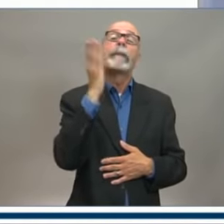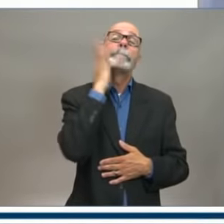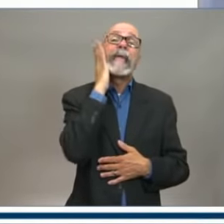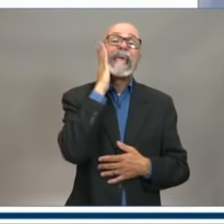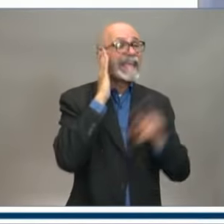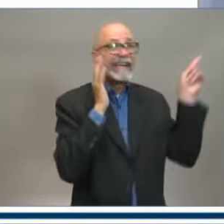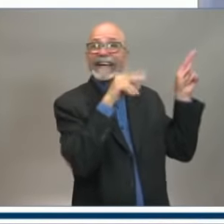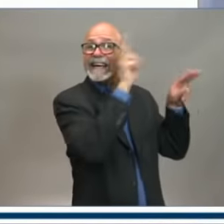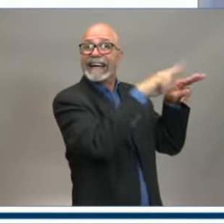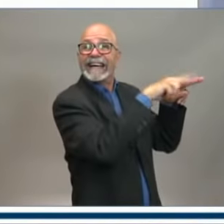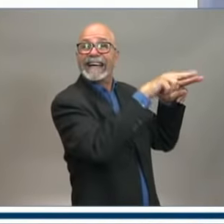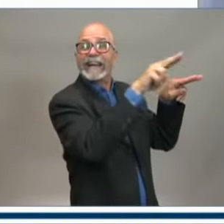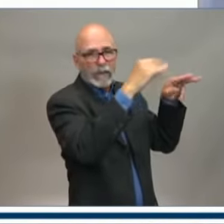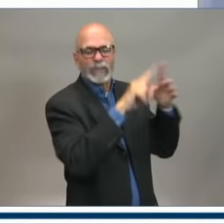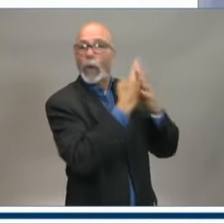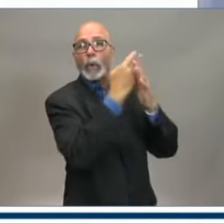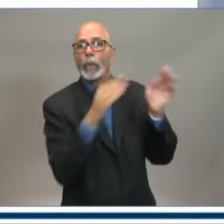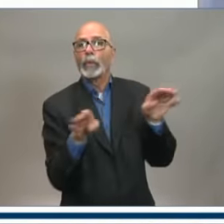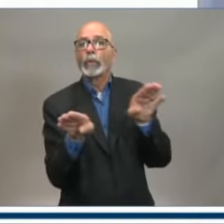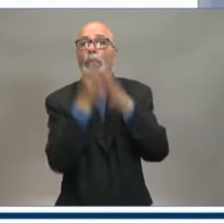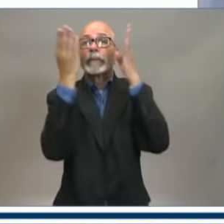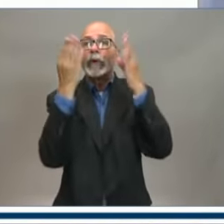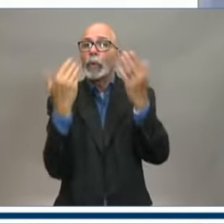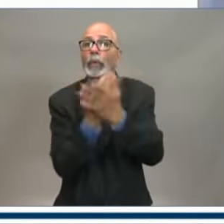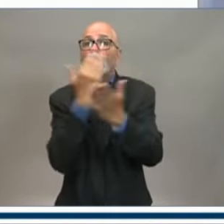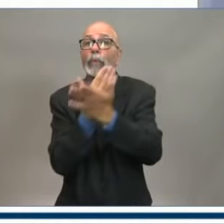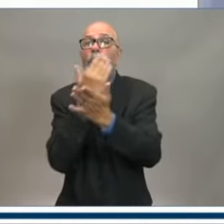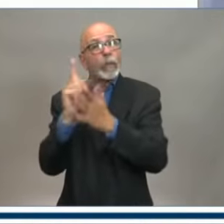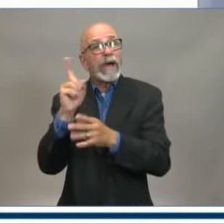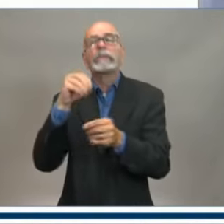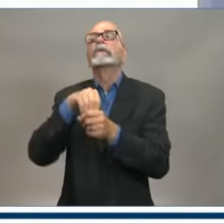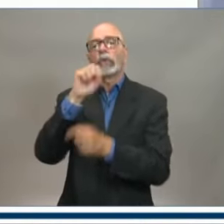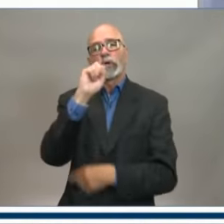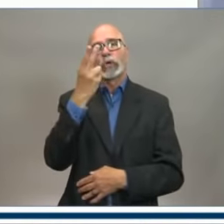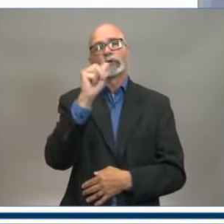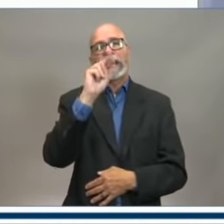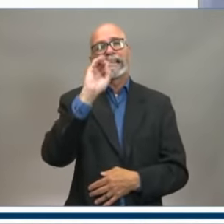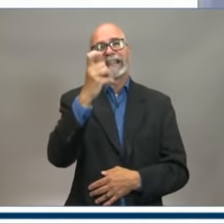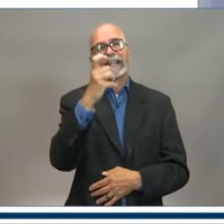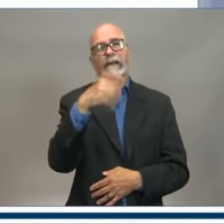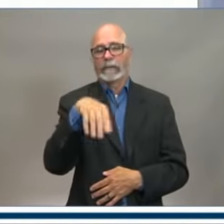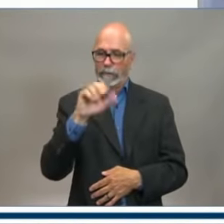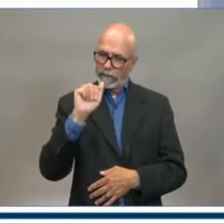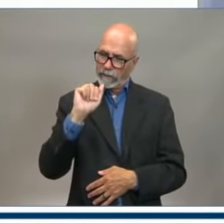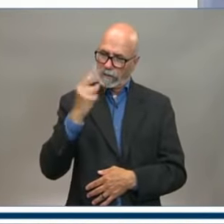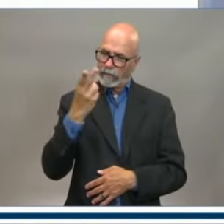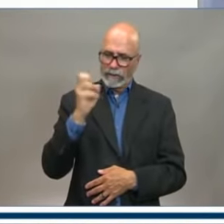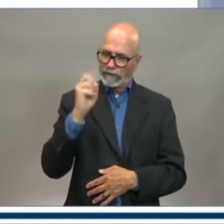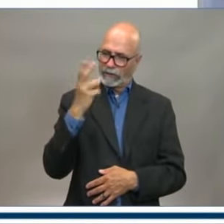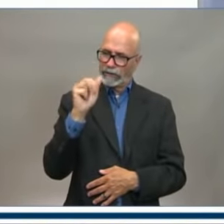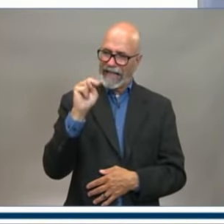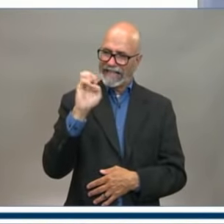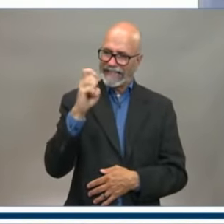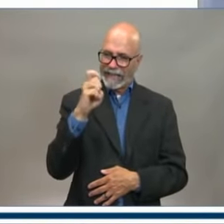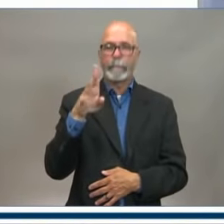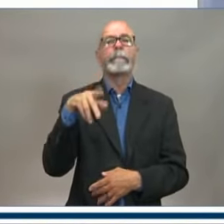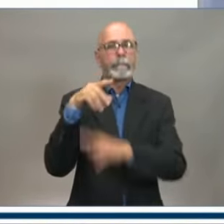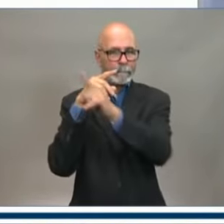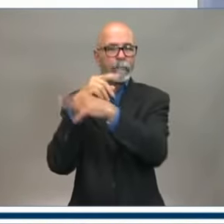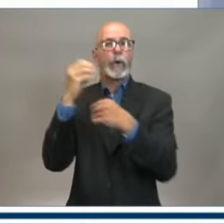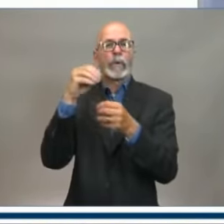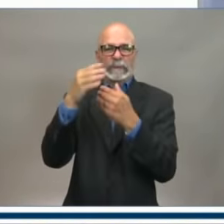with the Shanix Group. That would be coming online. That's in response to ensuring that we continue to